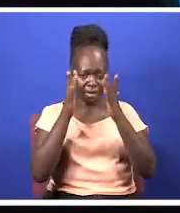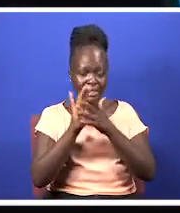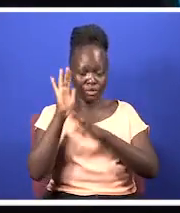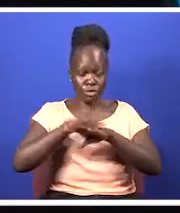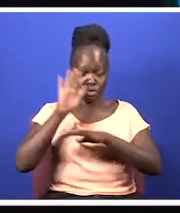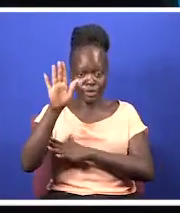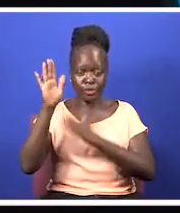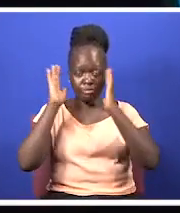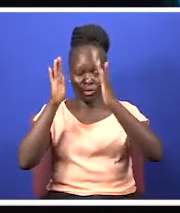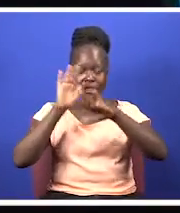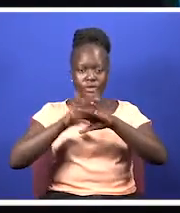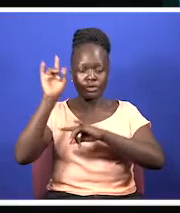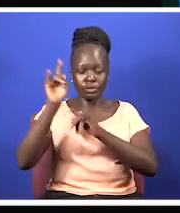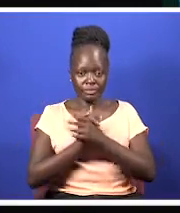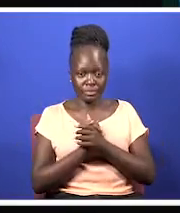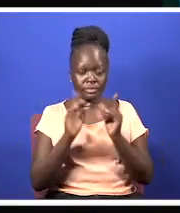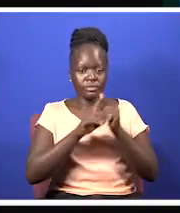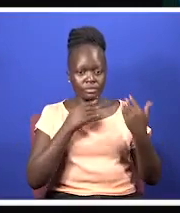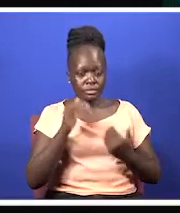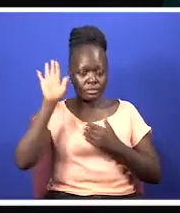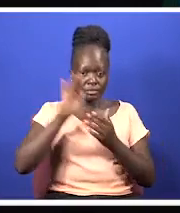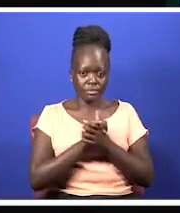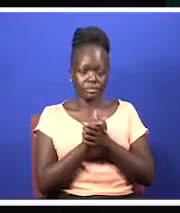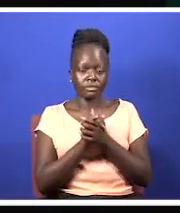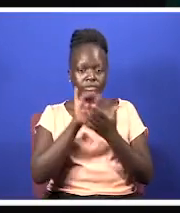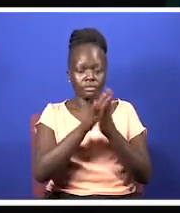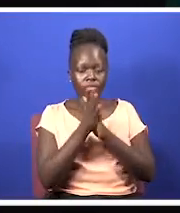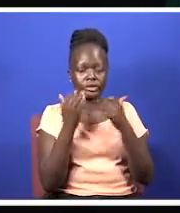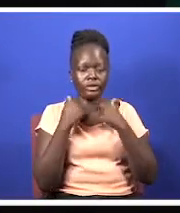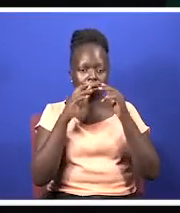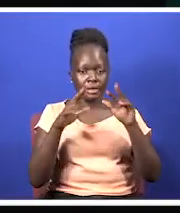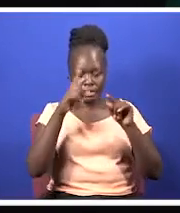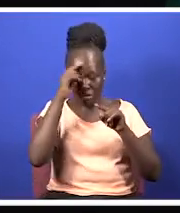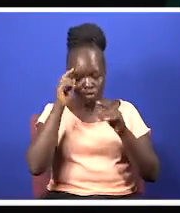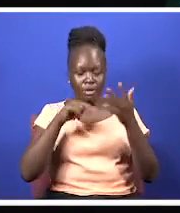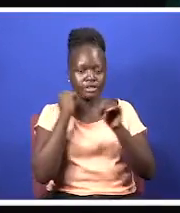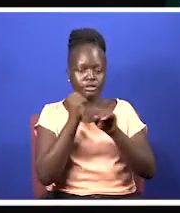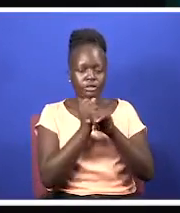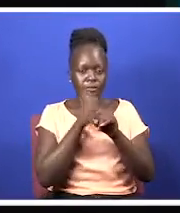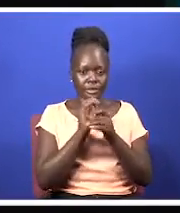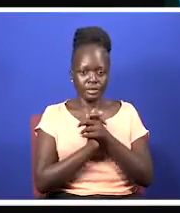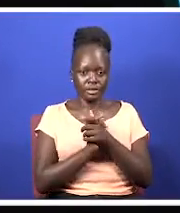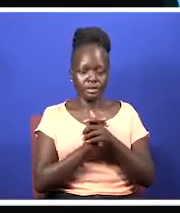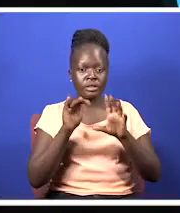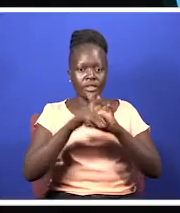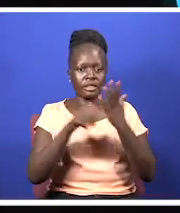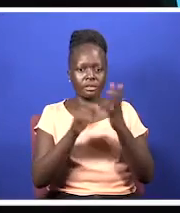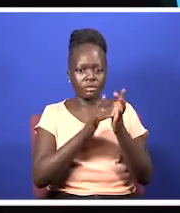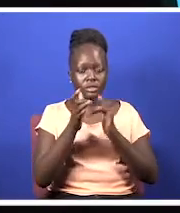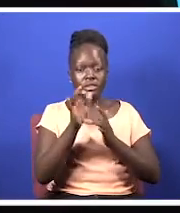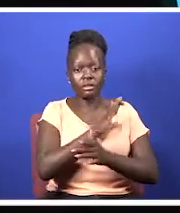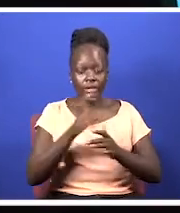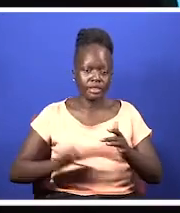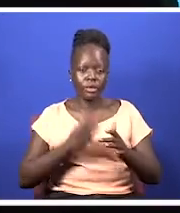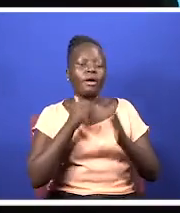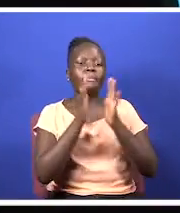on you and stayed upon you, and that their hearts will be at peace because of what you are doing, O God. In the name of Jesus,